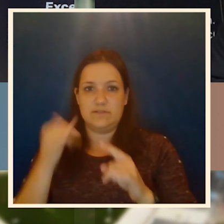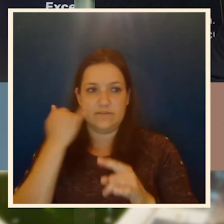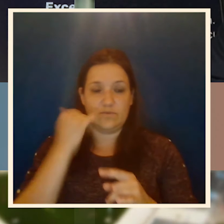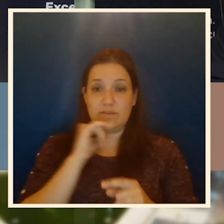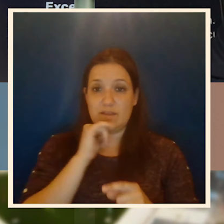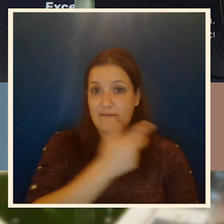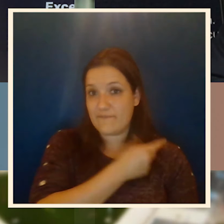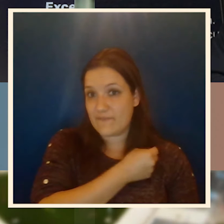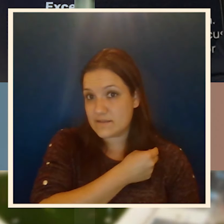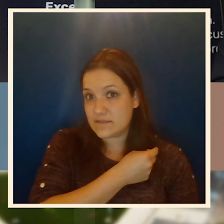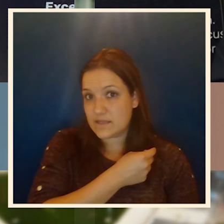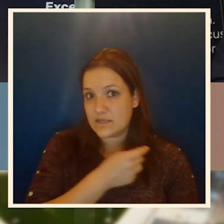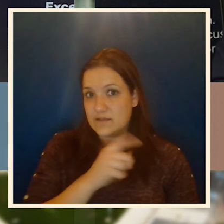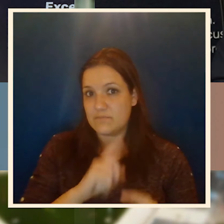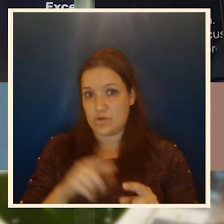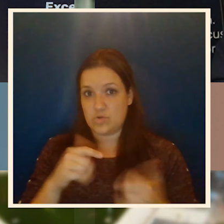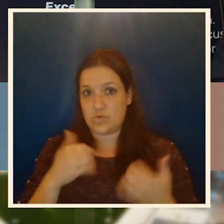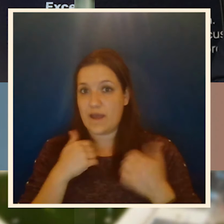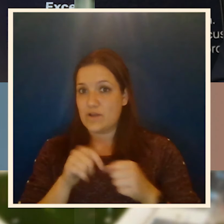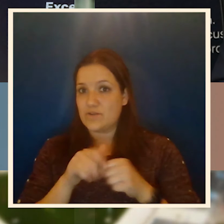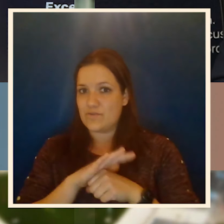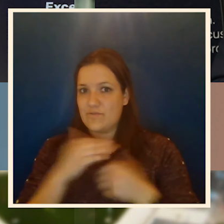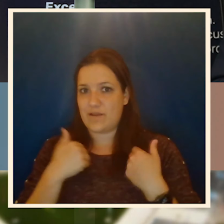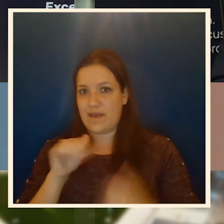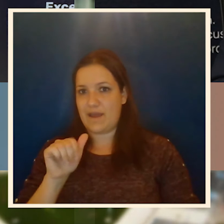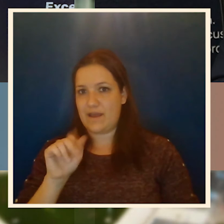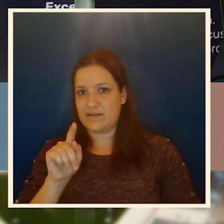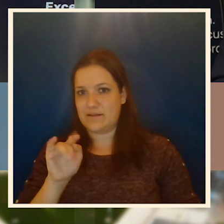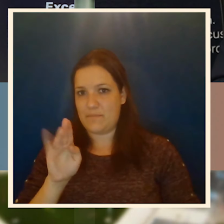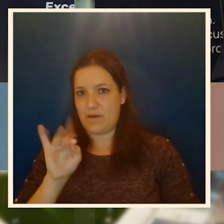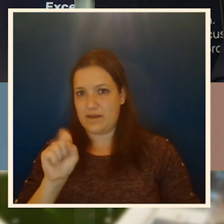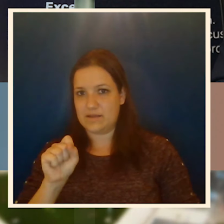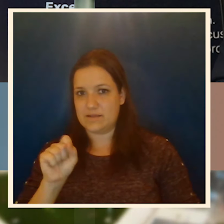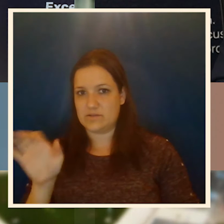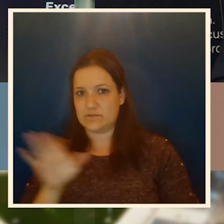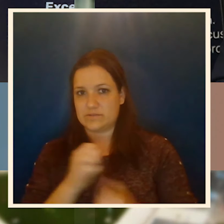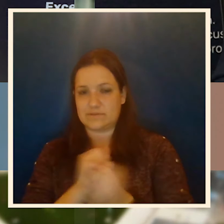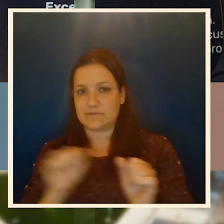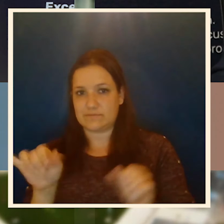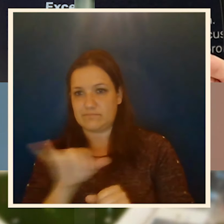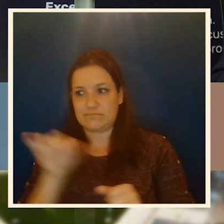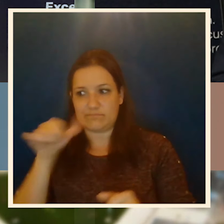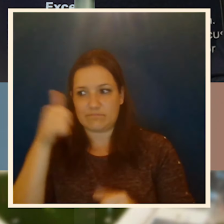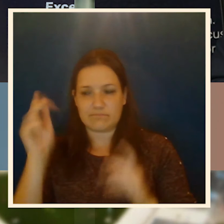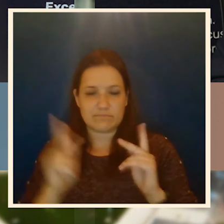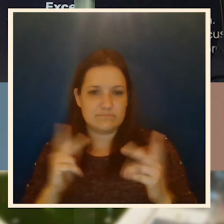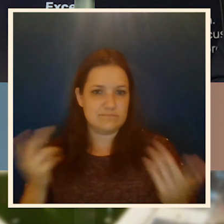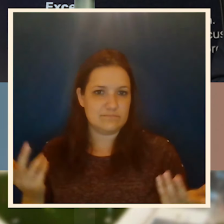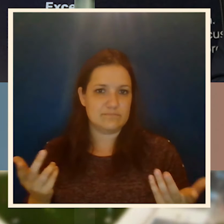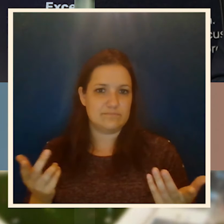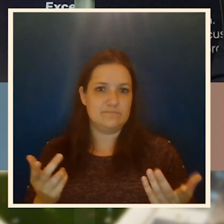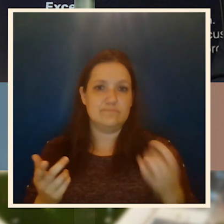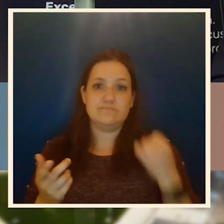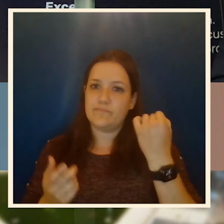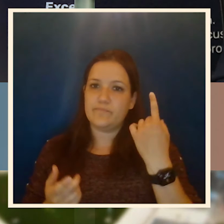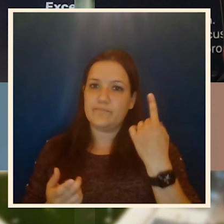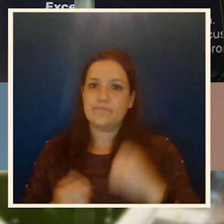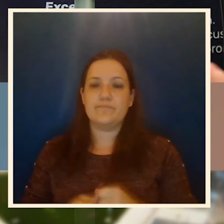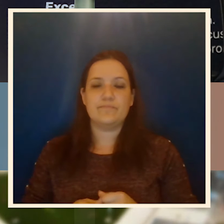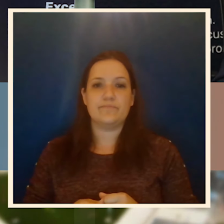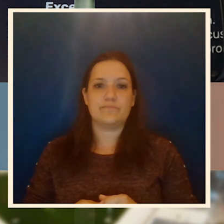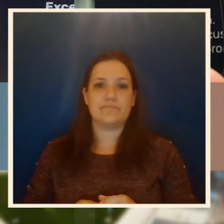it fair that just because you got vaccinated, you get to do all these things, but if you're unvaccinated, but you clearly had COVID and now have